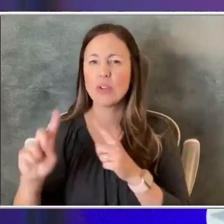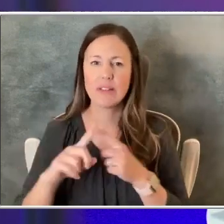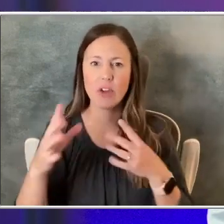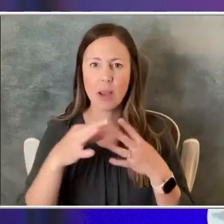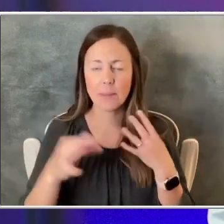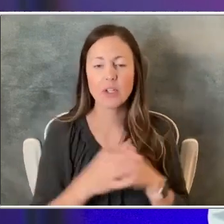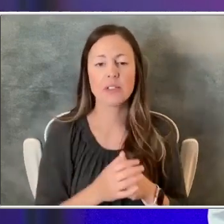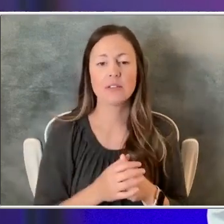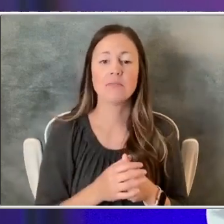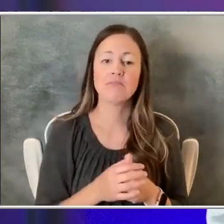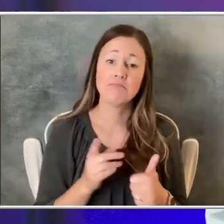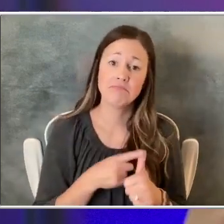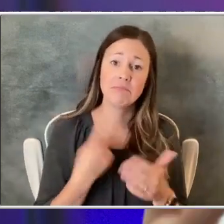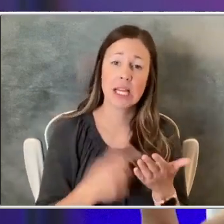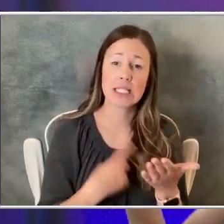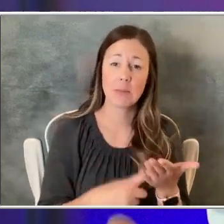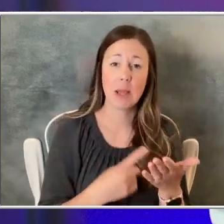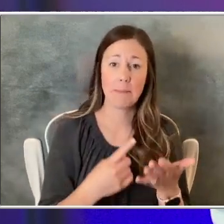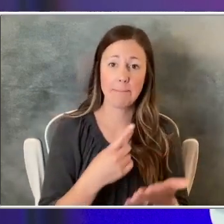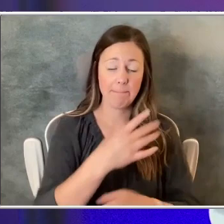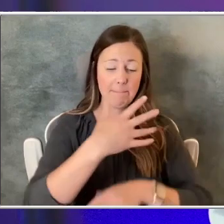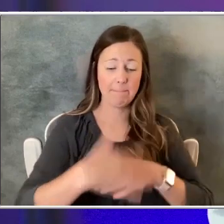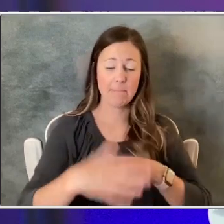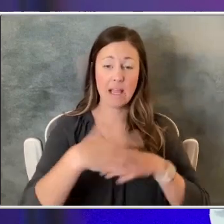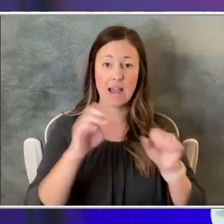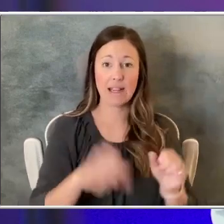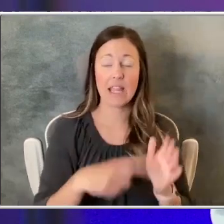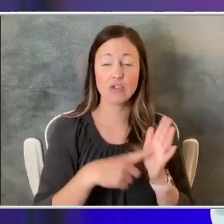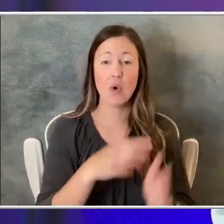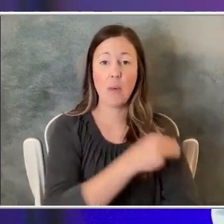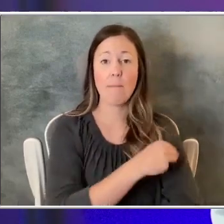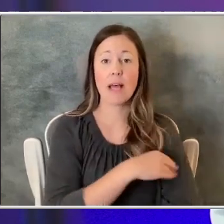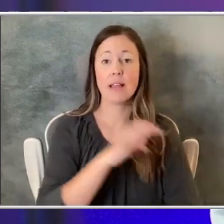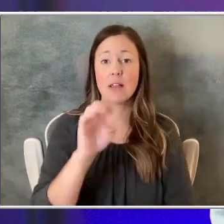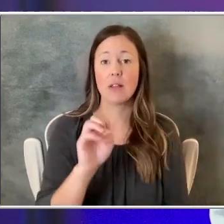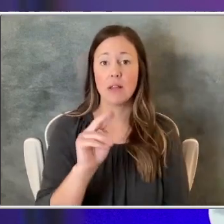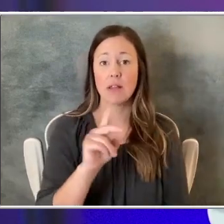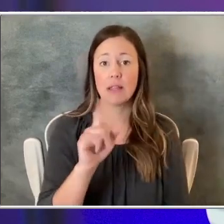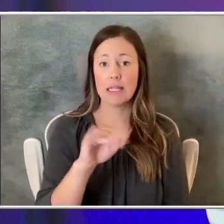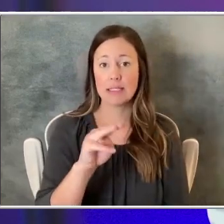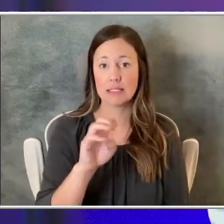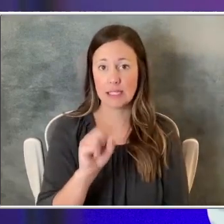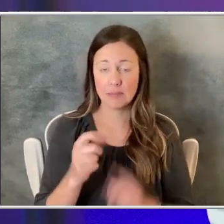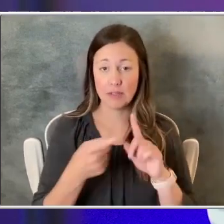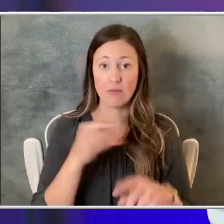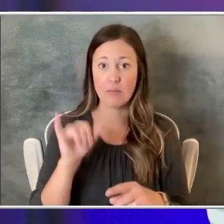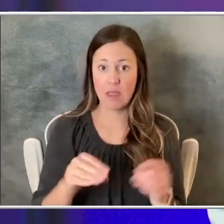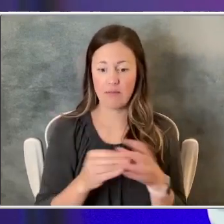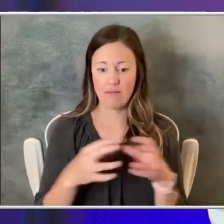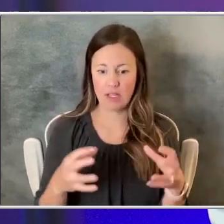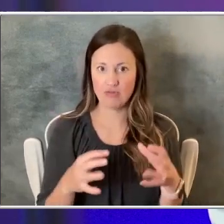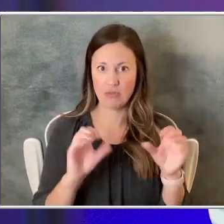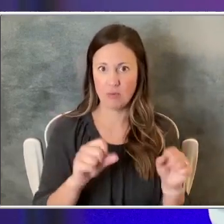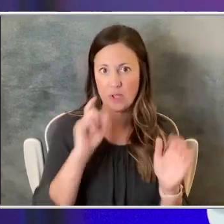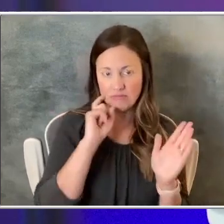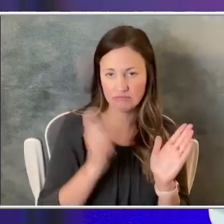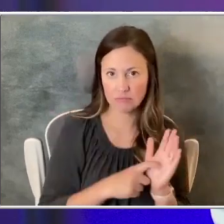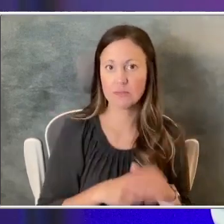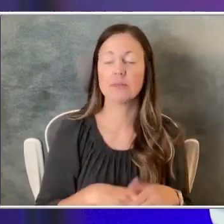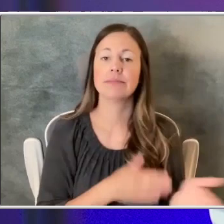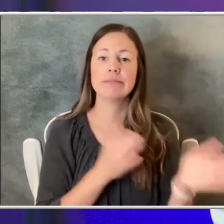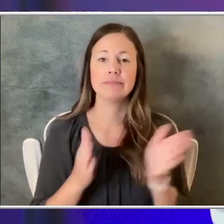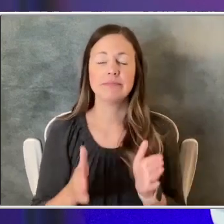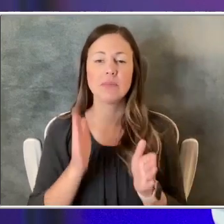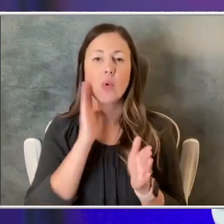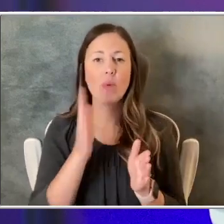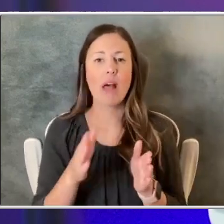evidence in the bloodstream of the muscle enzymes from the active inflammation that can happen. And then oftentimes we obtain an imaging